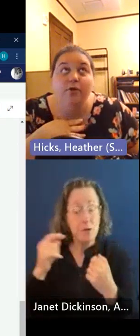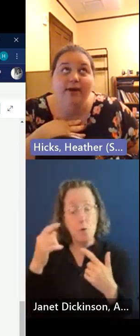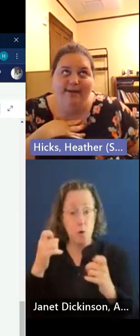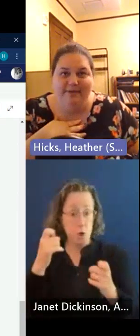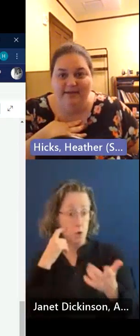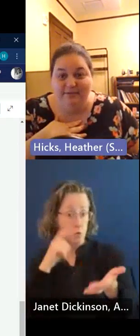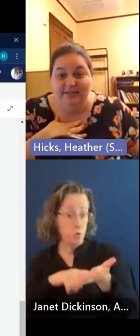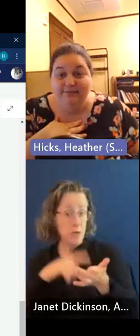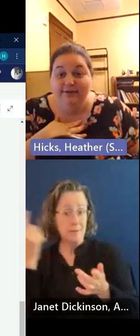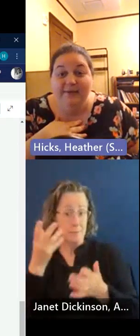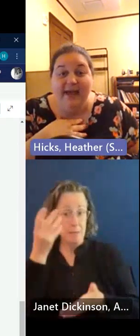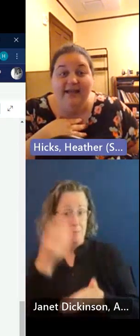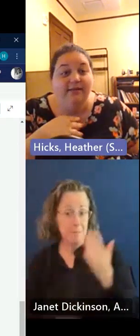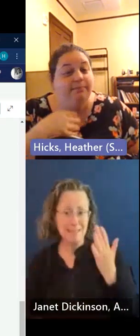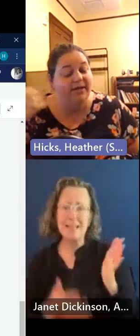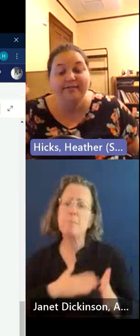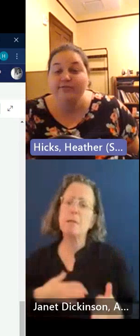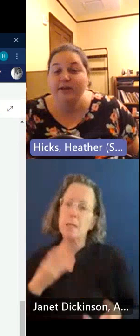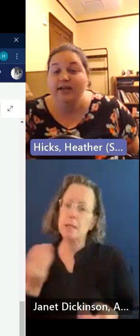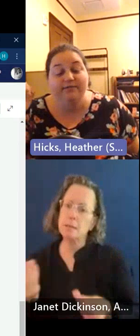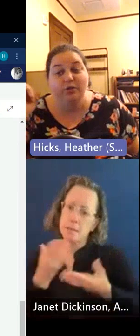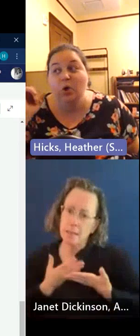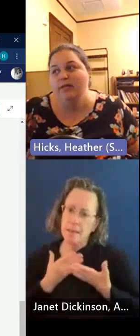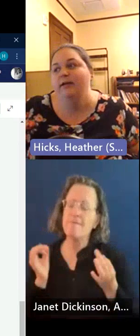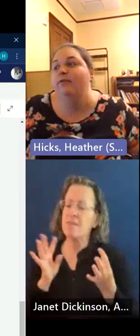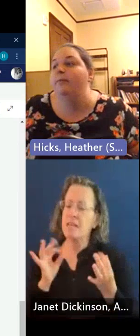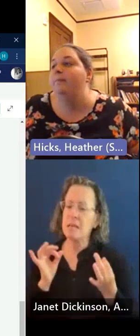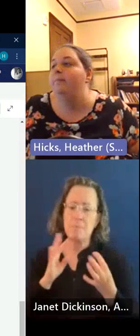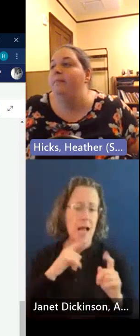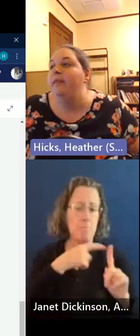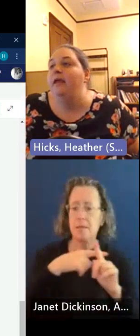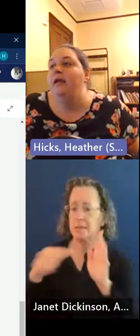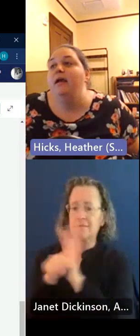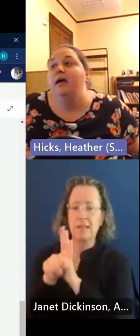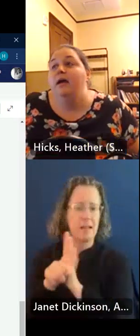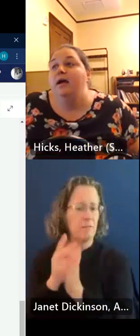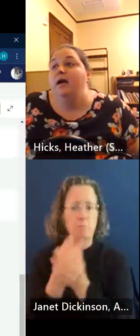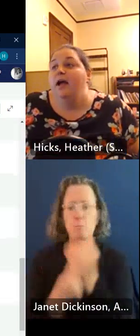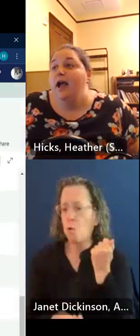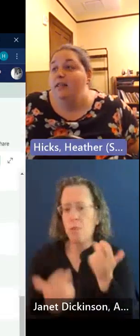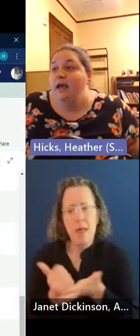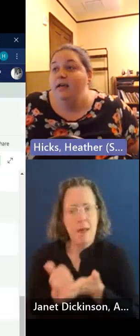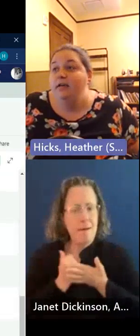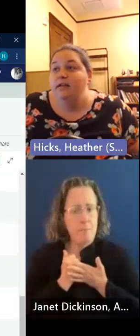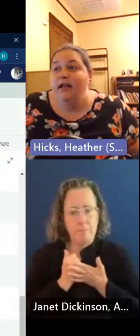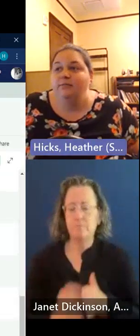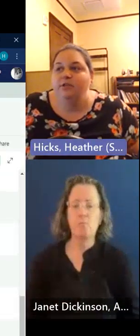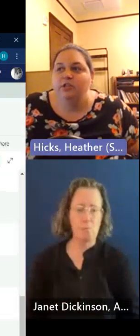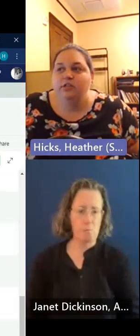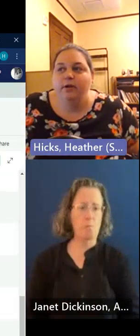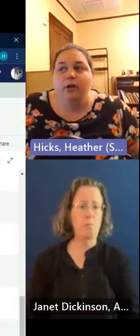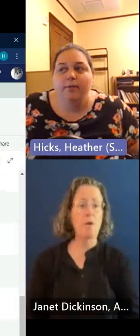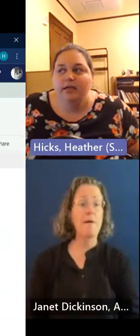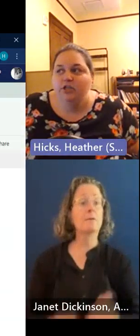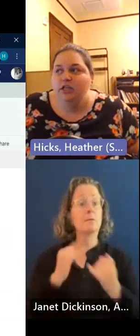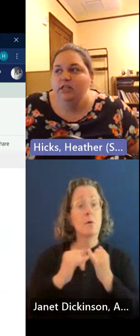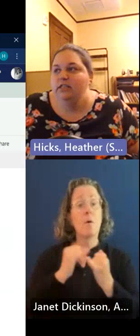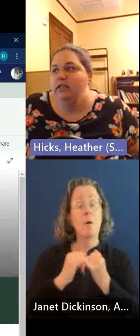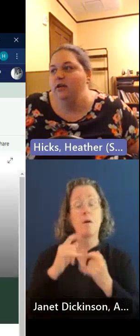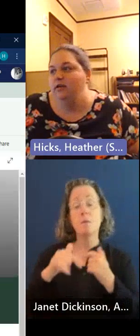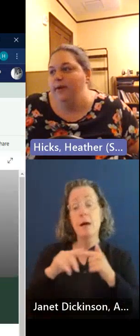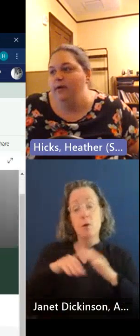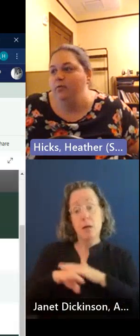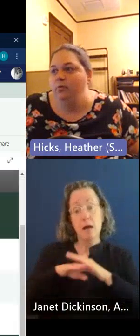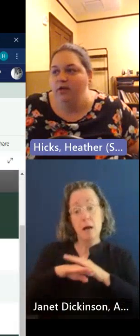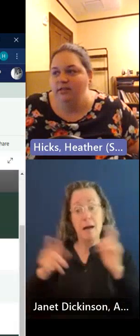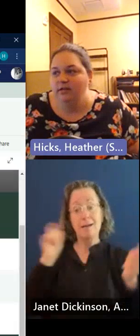am so happy to receive feedback, positive or negative. It's always helpful. And then the last one is just about accommodations.